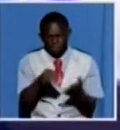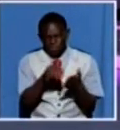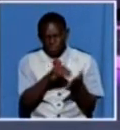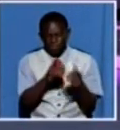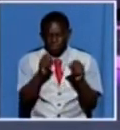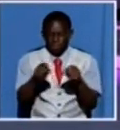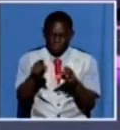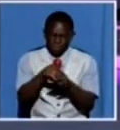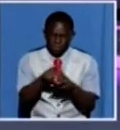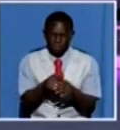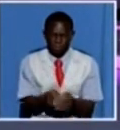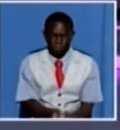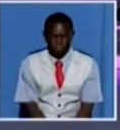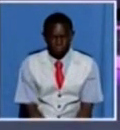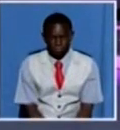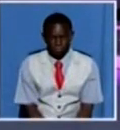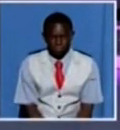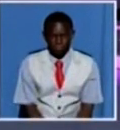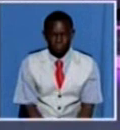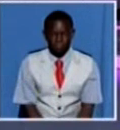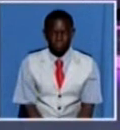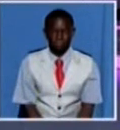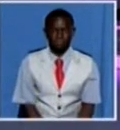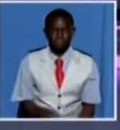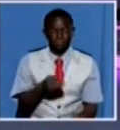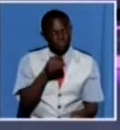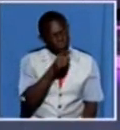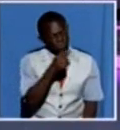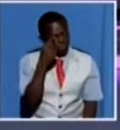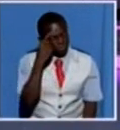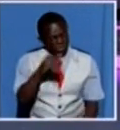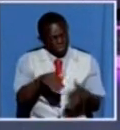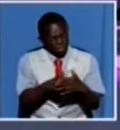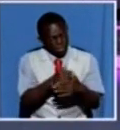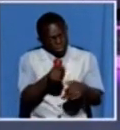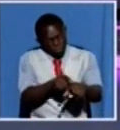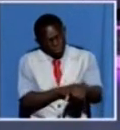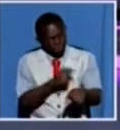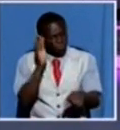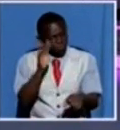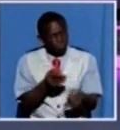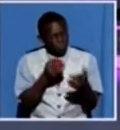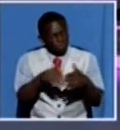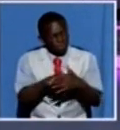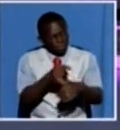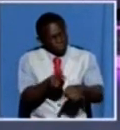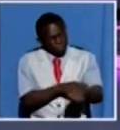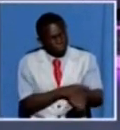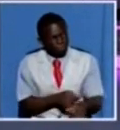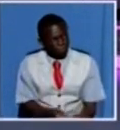long would you think it would take? Shouldn't government then be very deliberate in building this capacity? But there is a